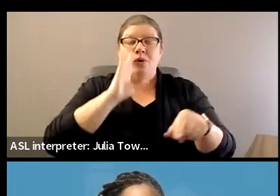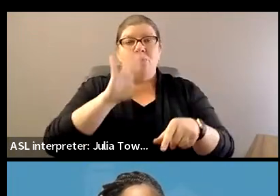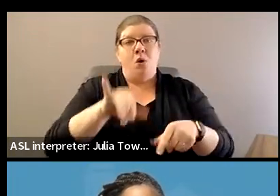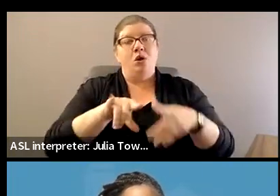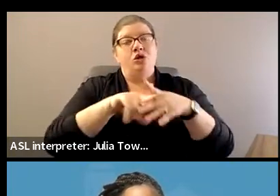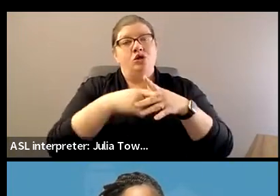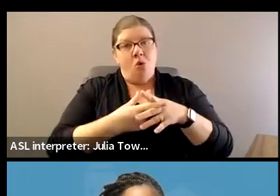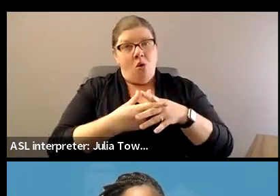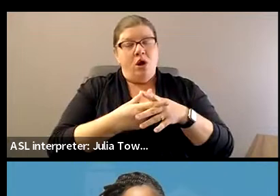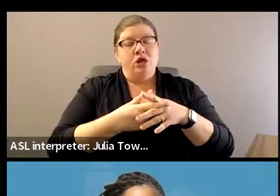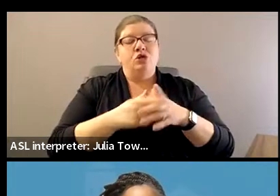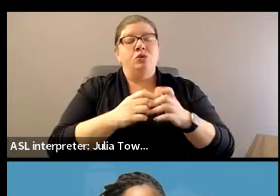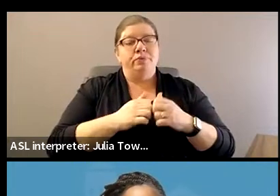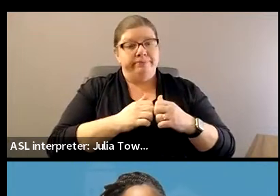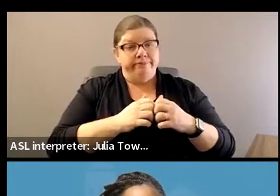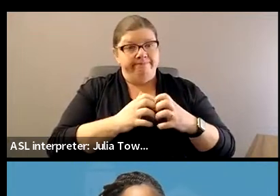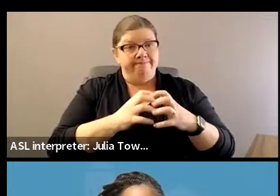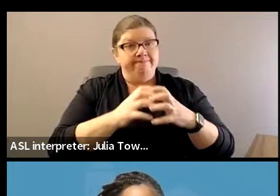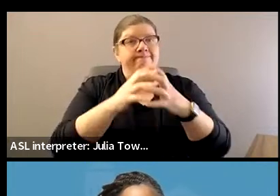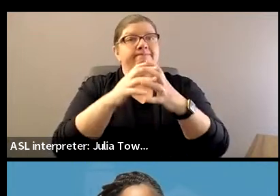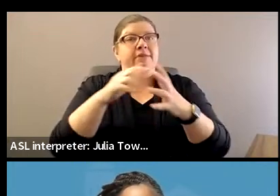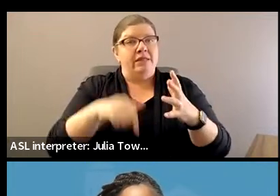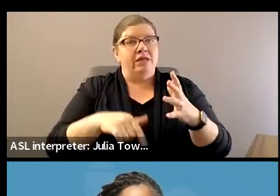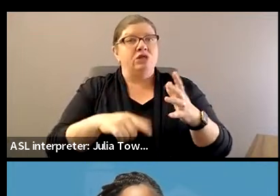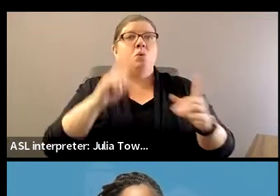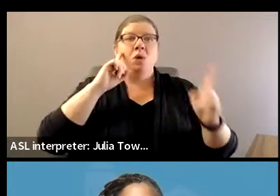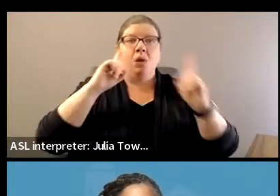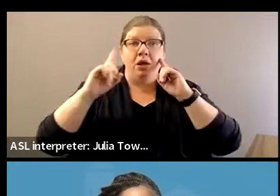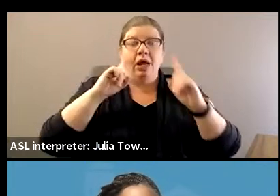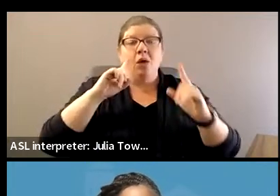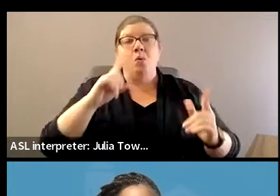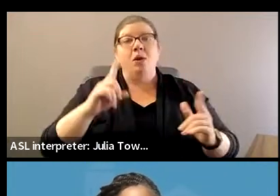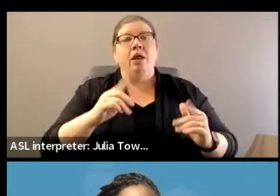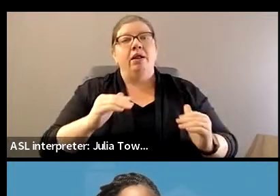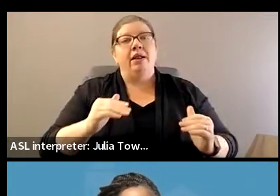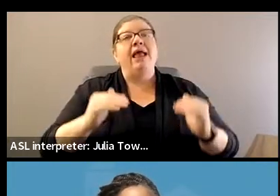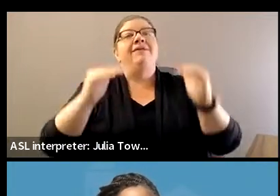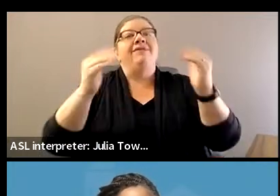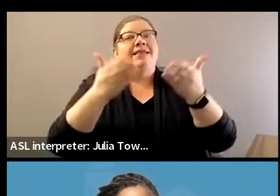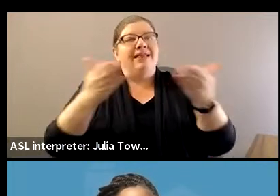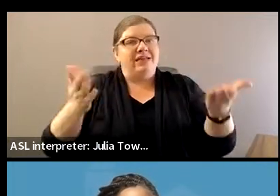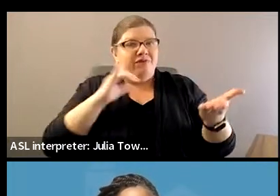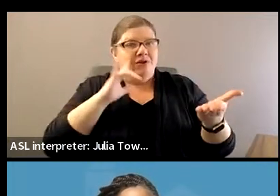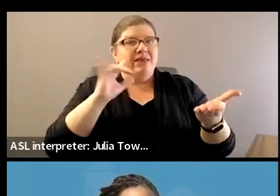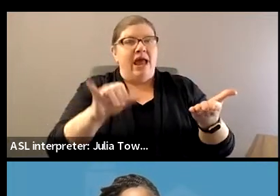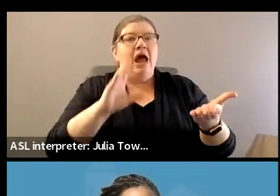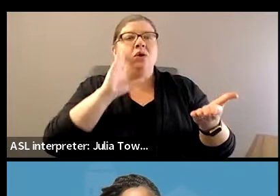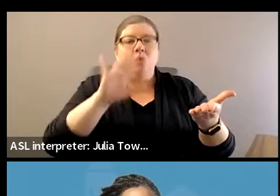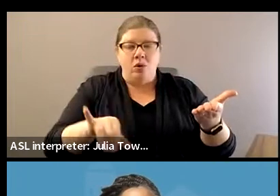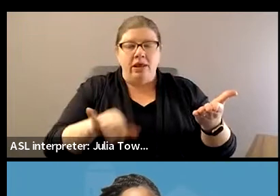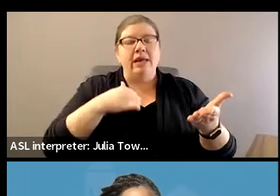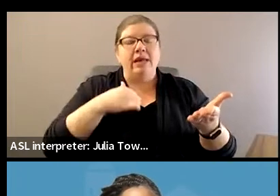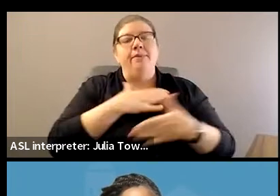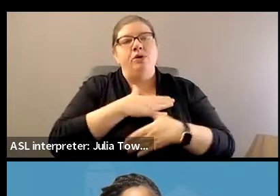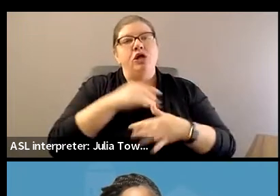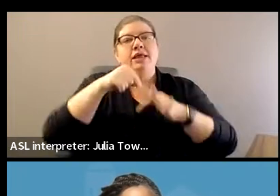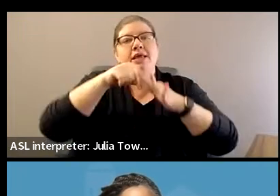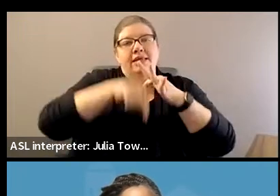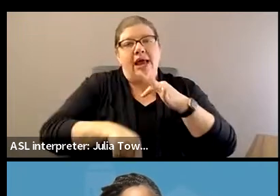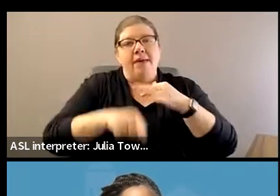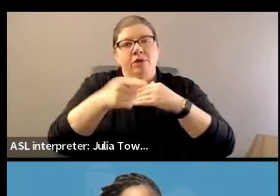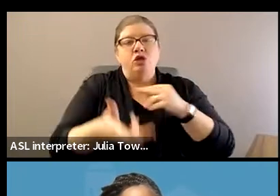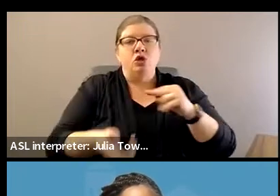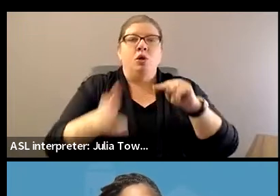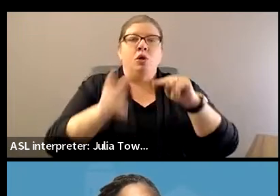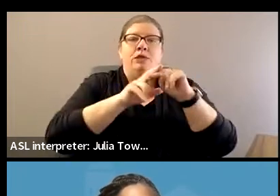to put this in place, we're going to hear and it's going to elevate things in terms of that. I know, and I appreciate the depth in which you're increasing that